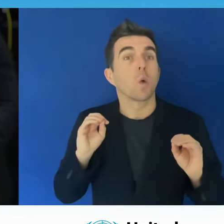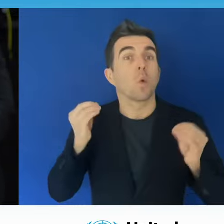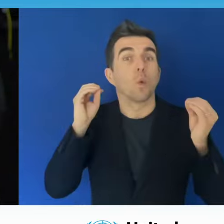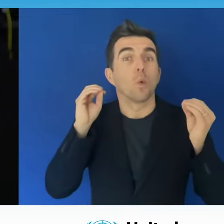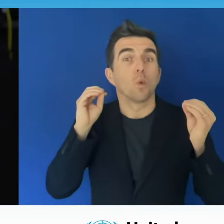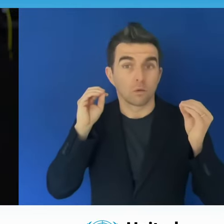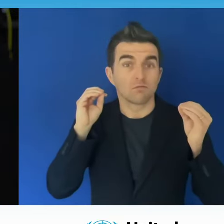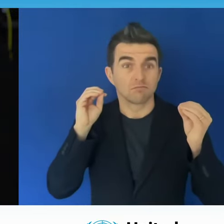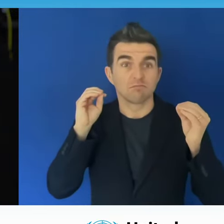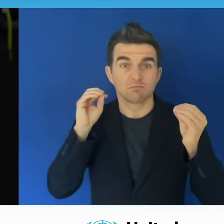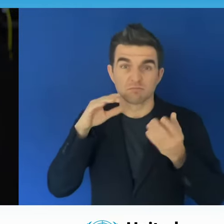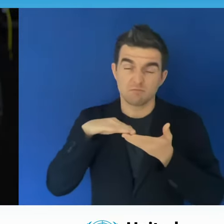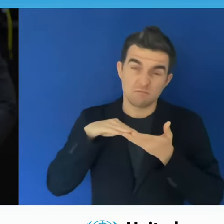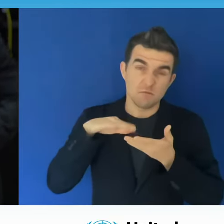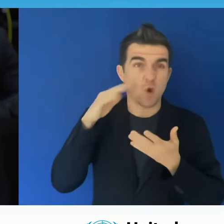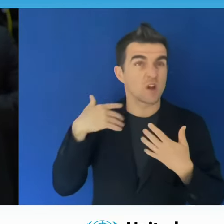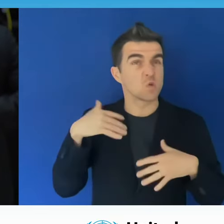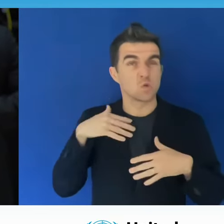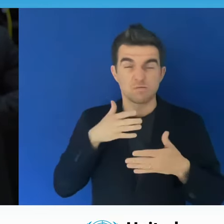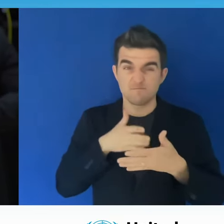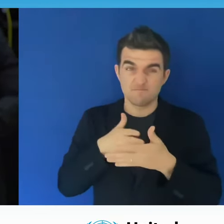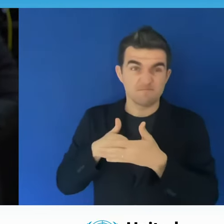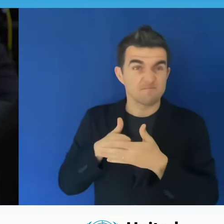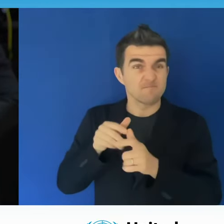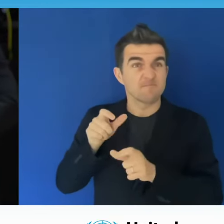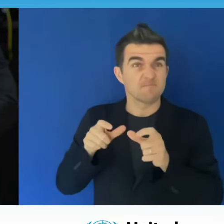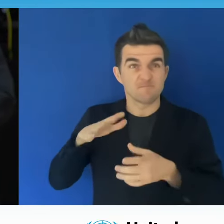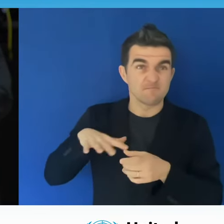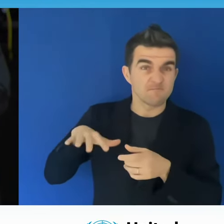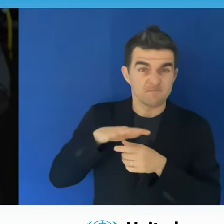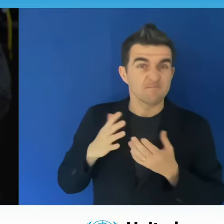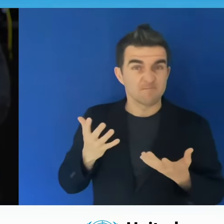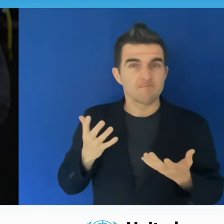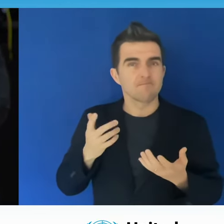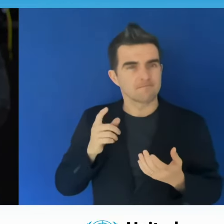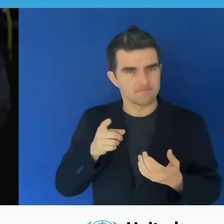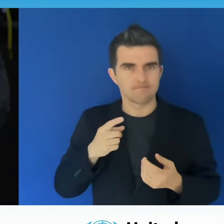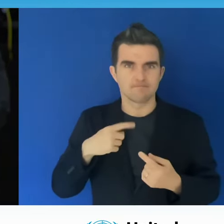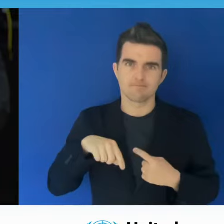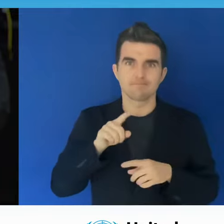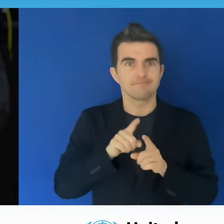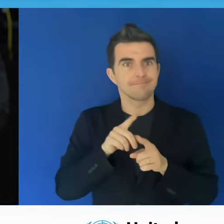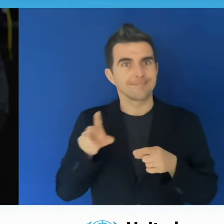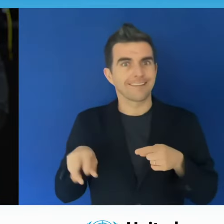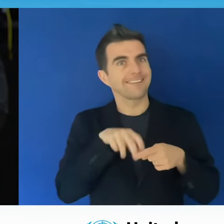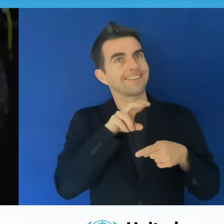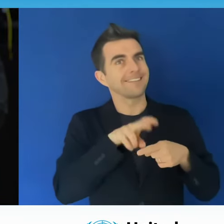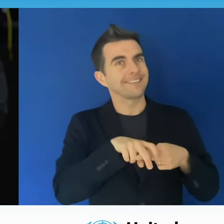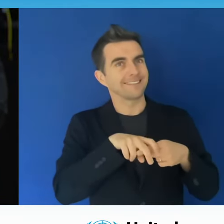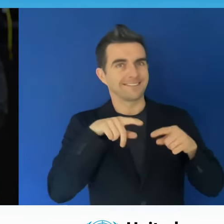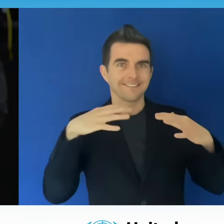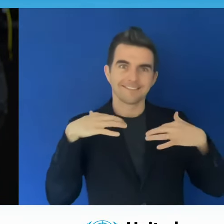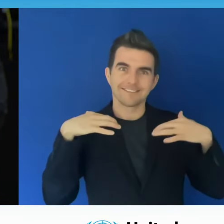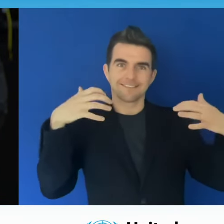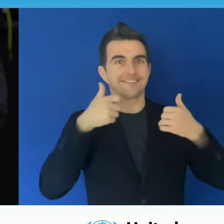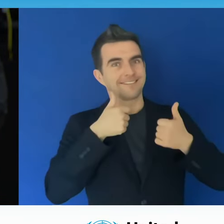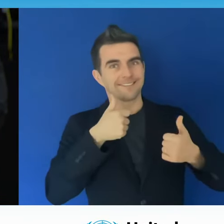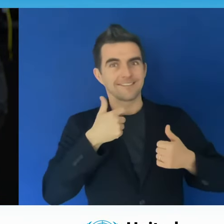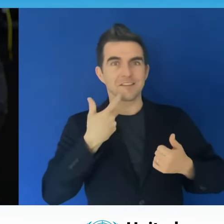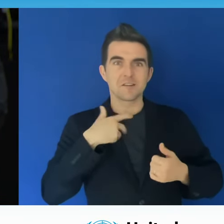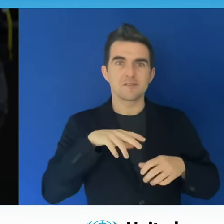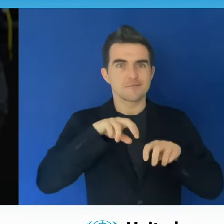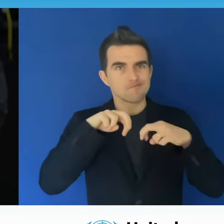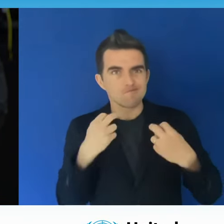We need support. We need the government and the private sectors and civil societies to support us at